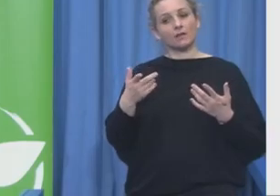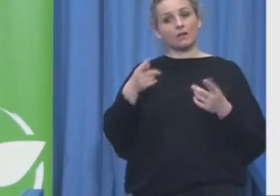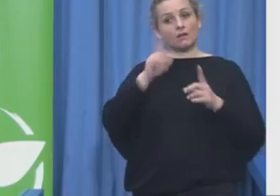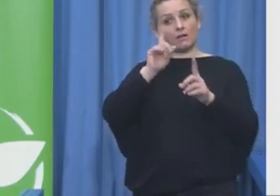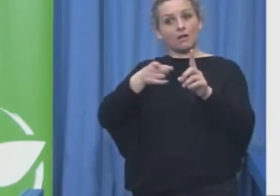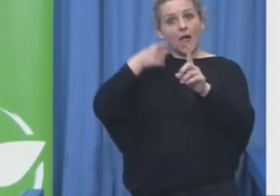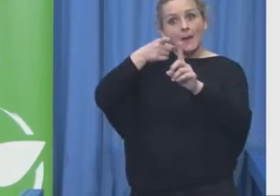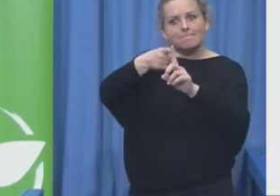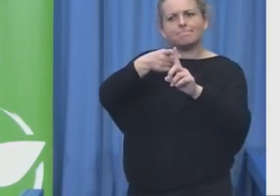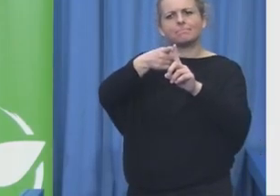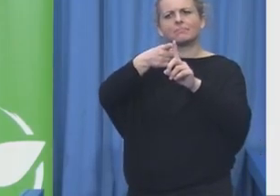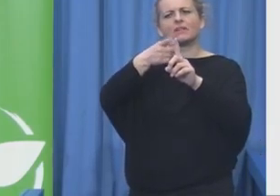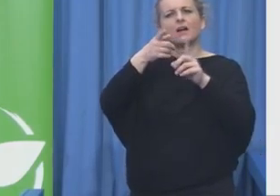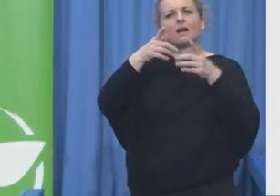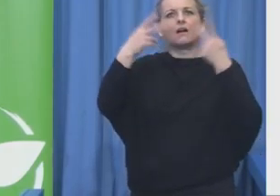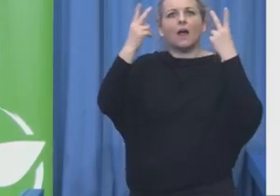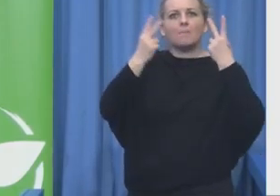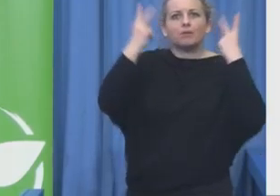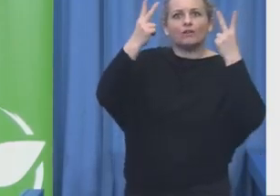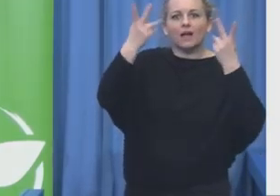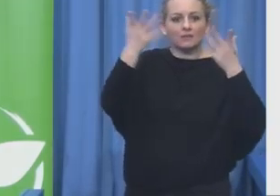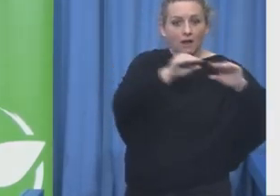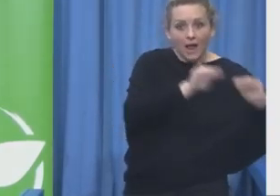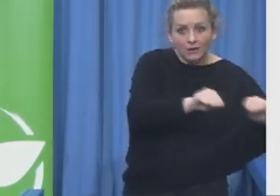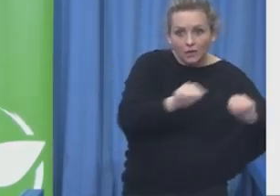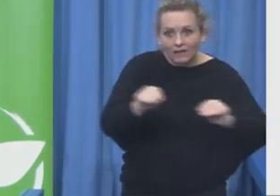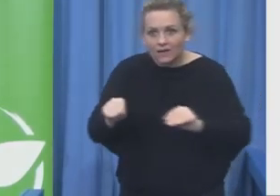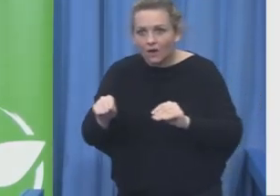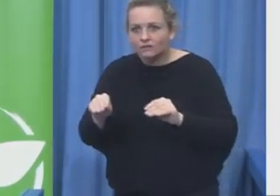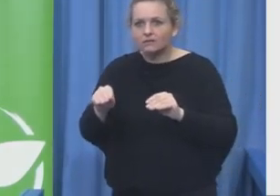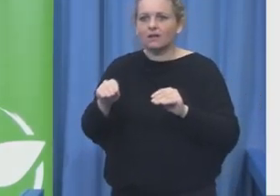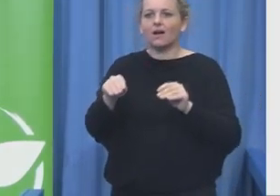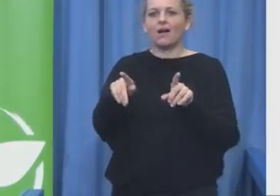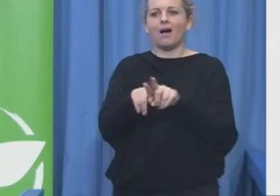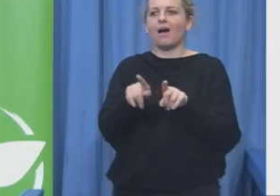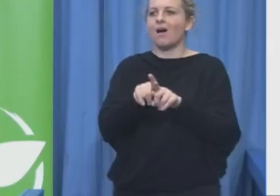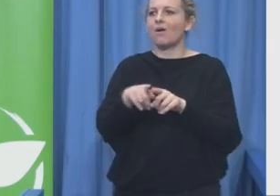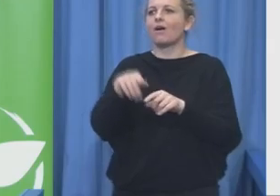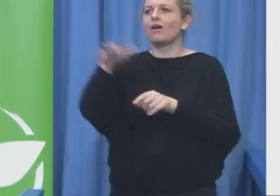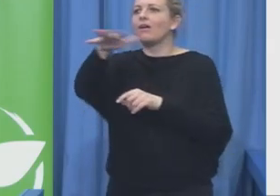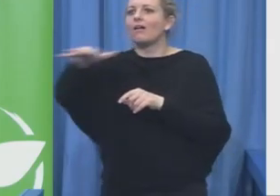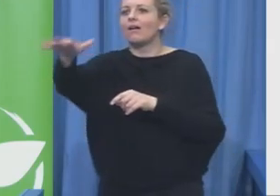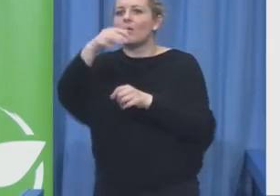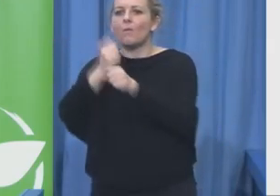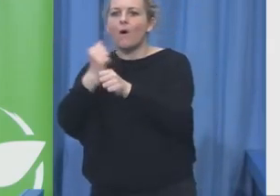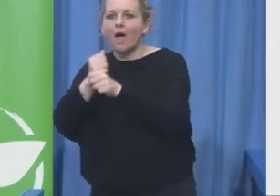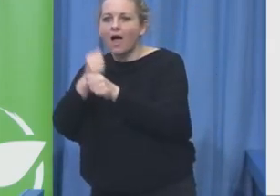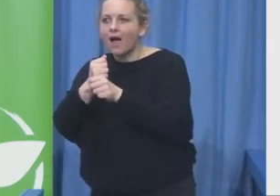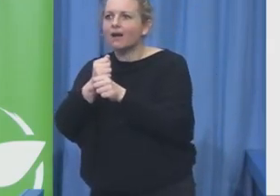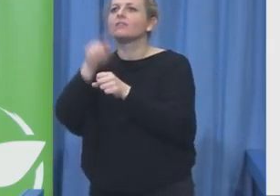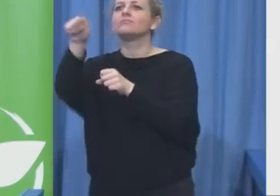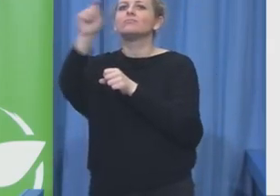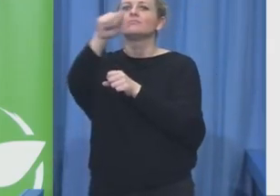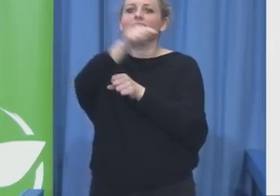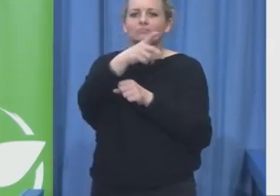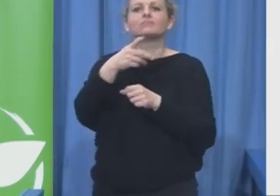vocational training opportunities, and to do so in a way that challenges the status quo, to